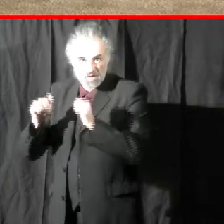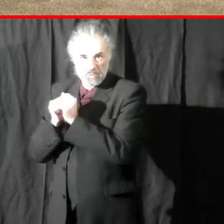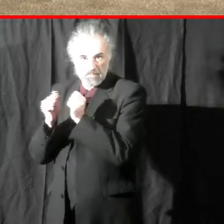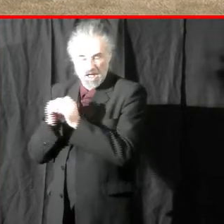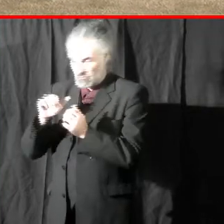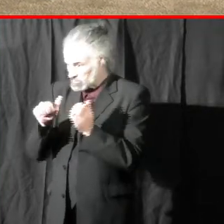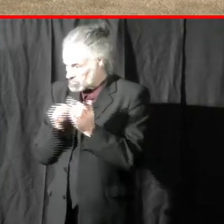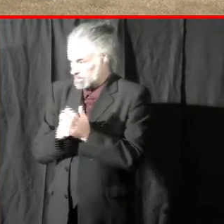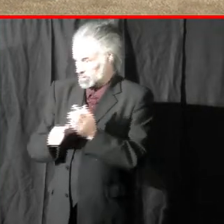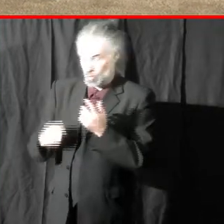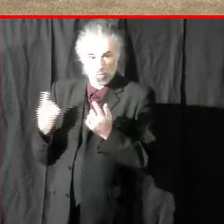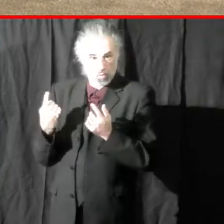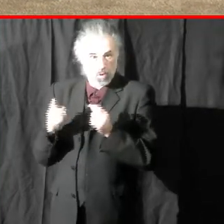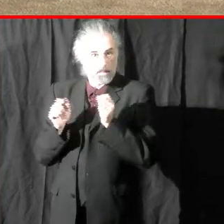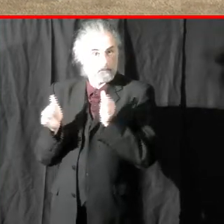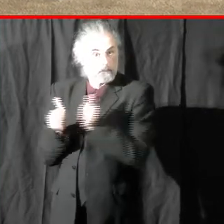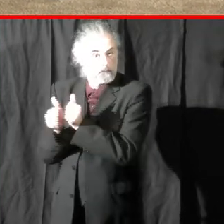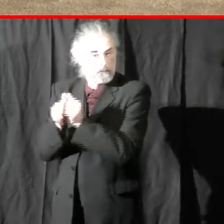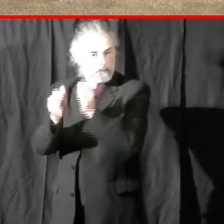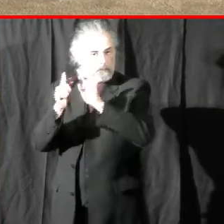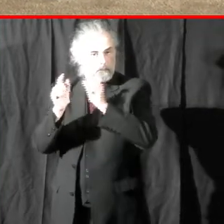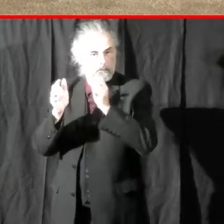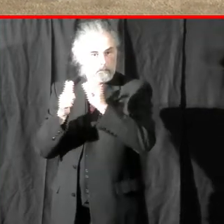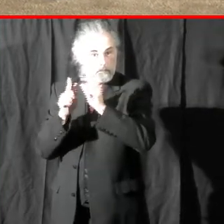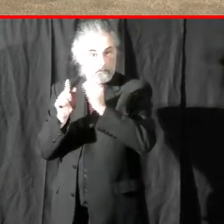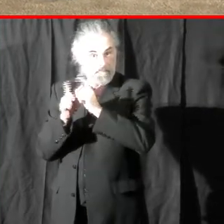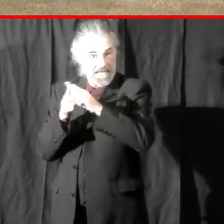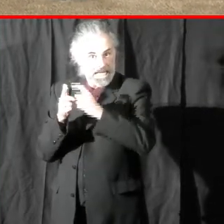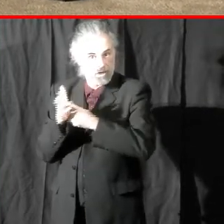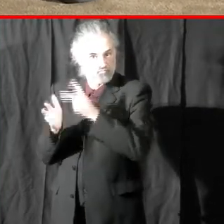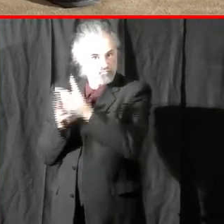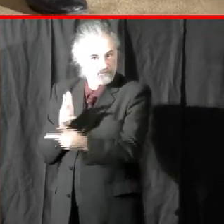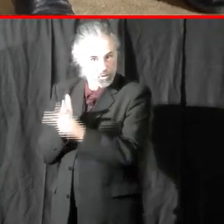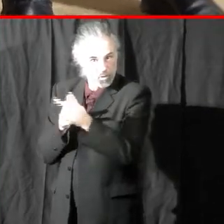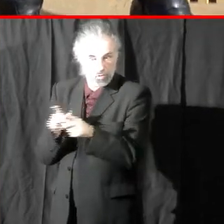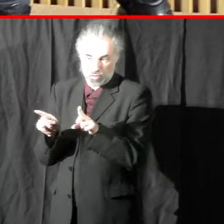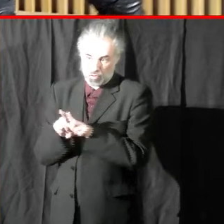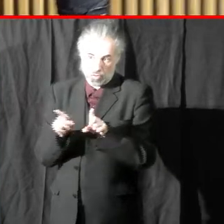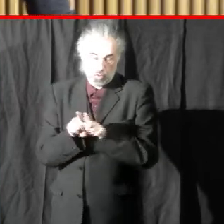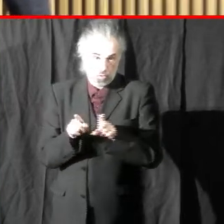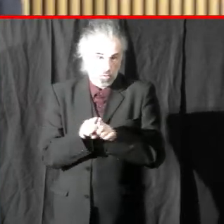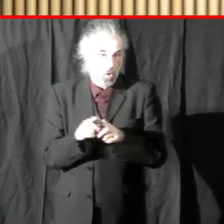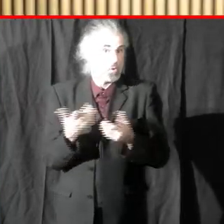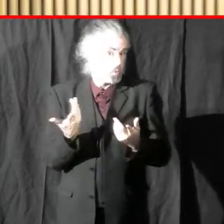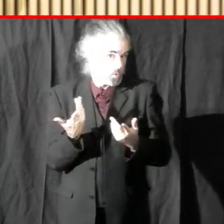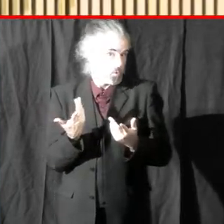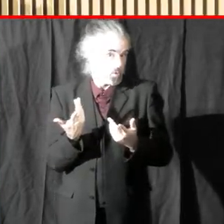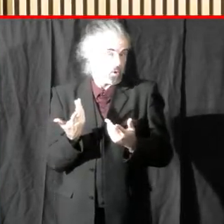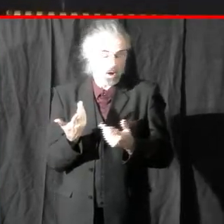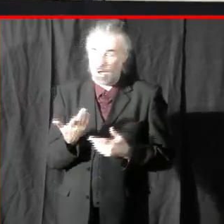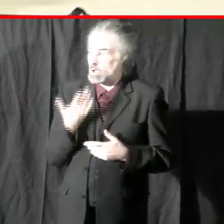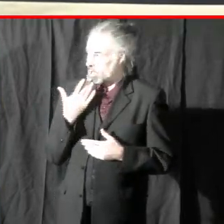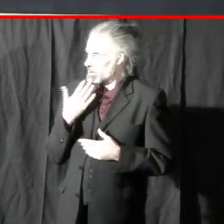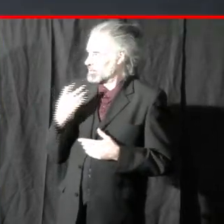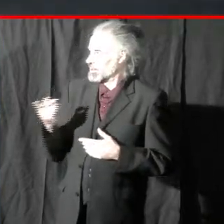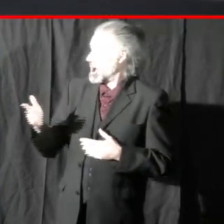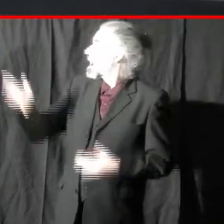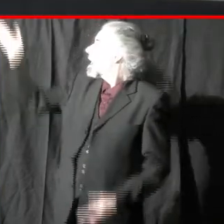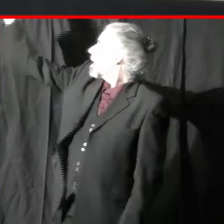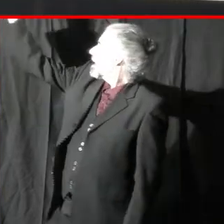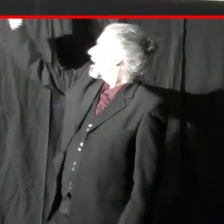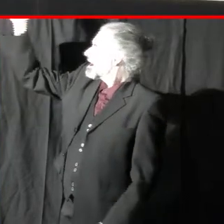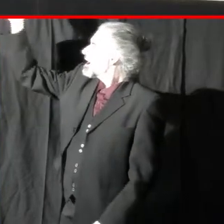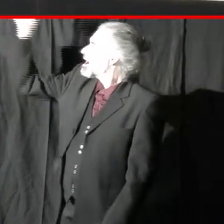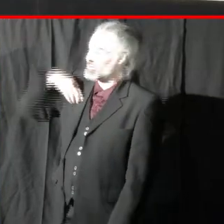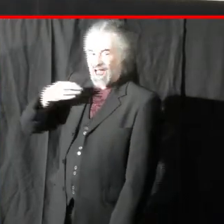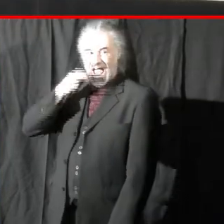Who peer-reviewed it? Could the journal comment too? Thank you. Very good. I'm going to come to you, Cara. Oh, look at the nods from